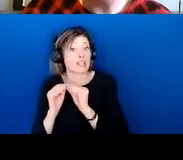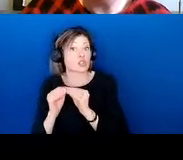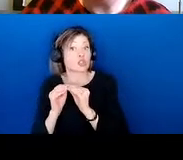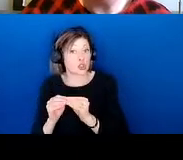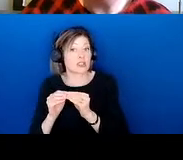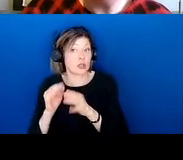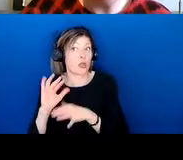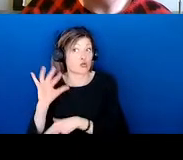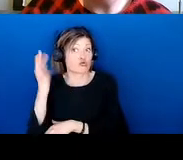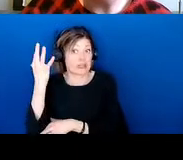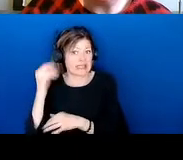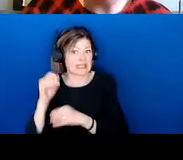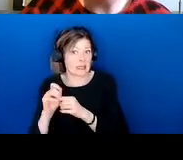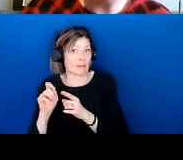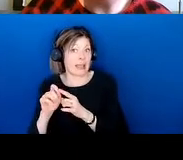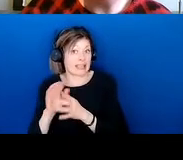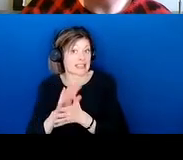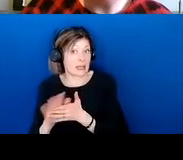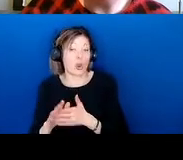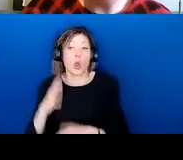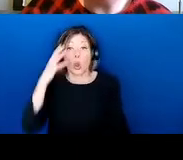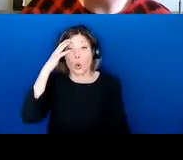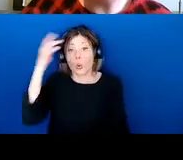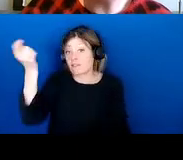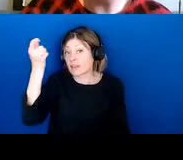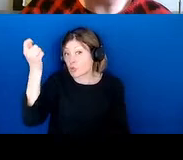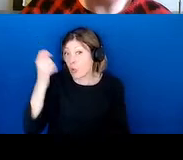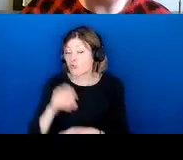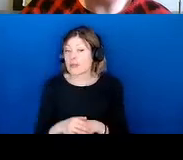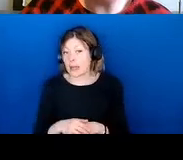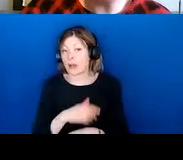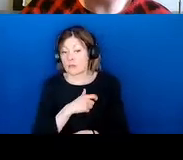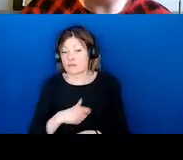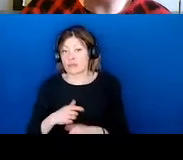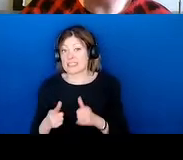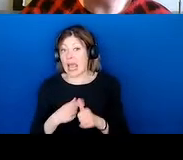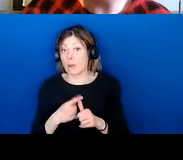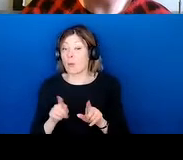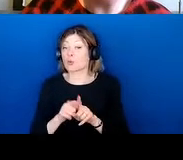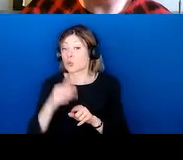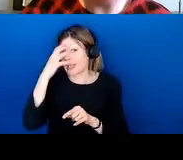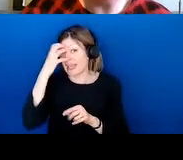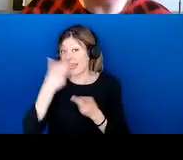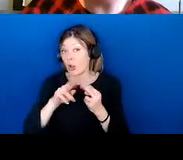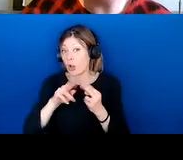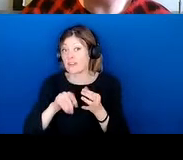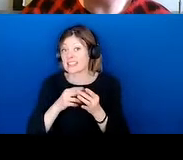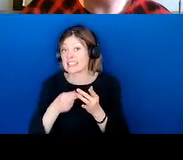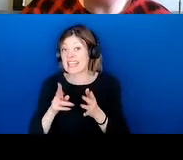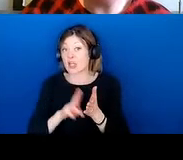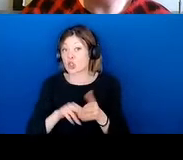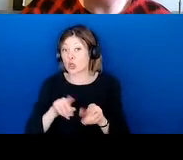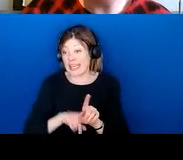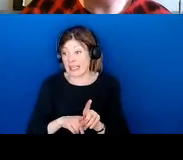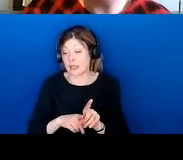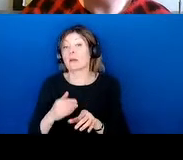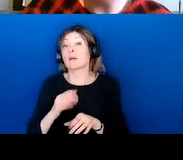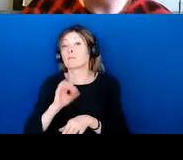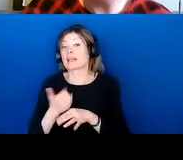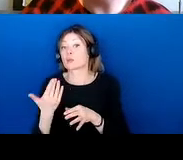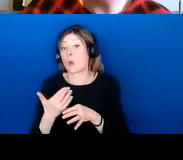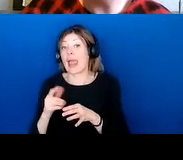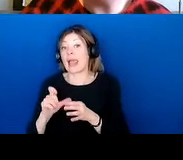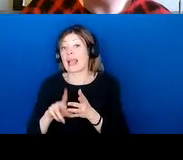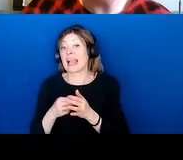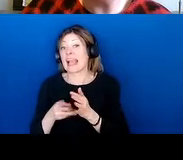Queen Victoria, Prince Albert, and the King of Saxony made visits to Painshill from nearby Claremont.